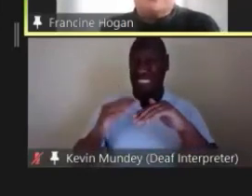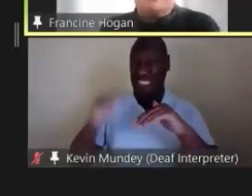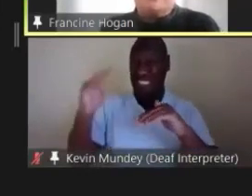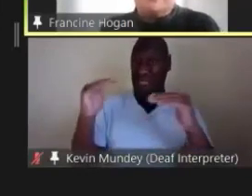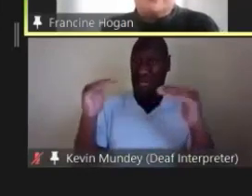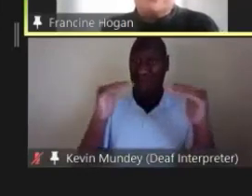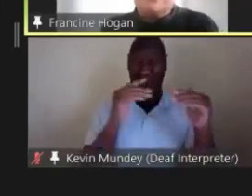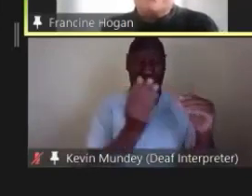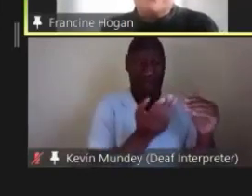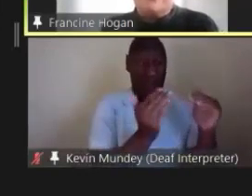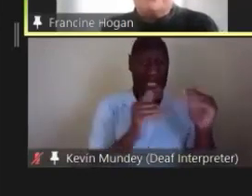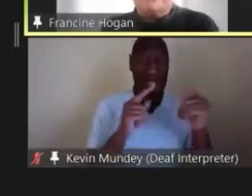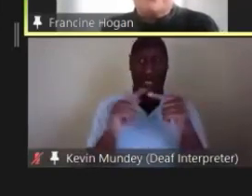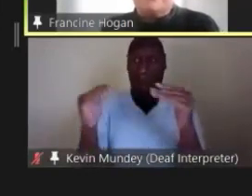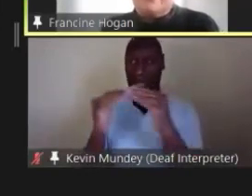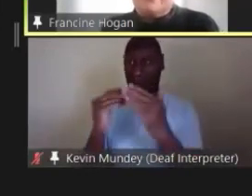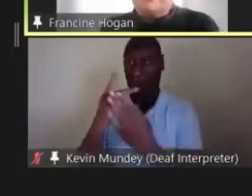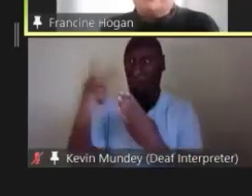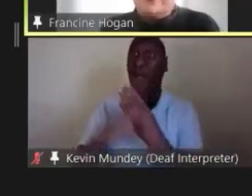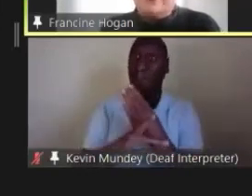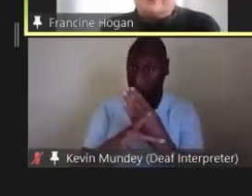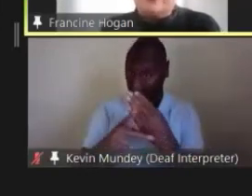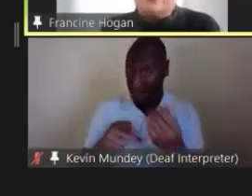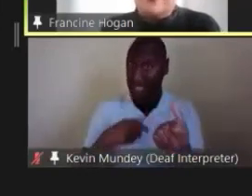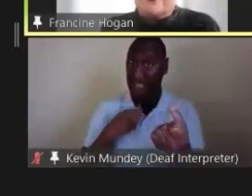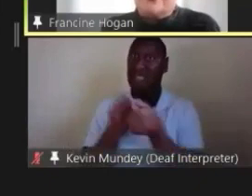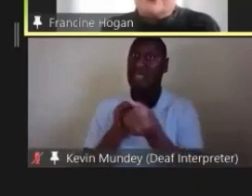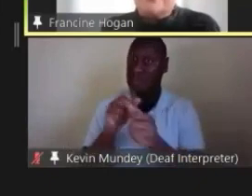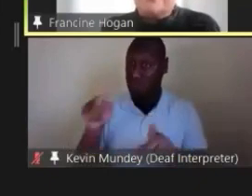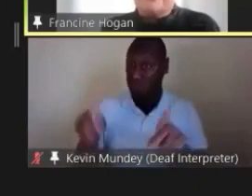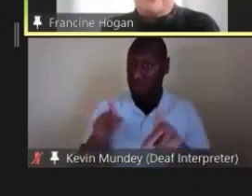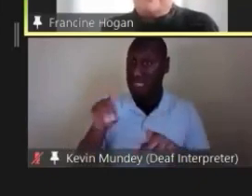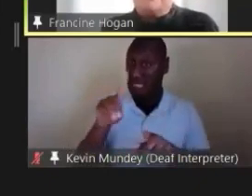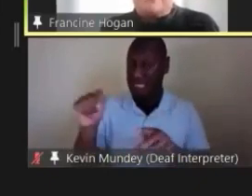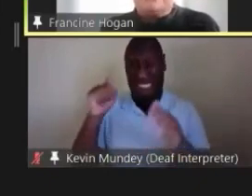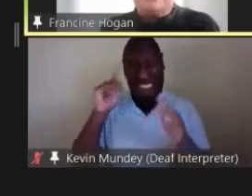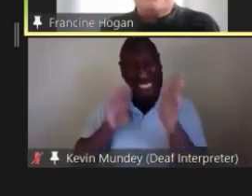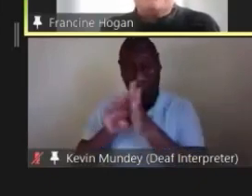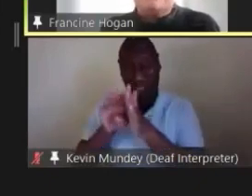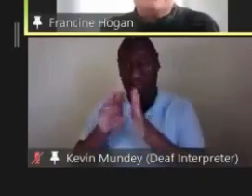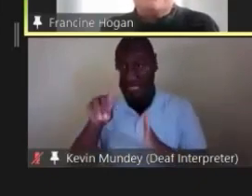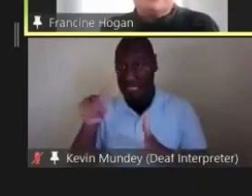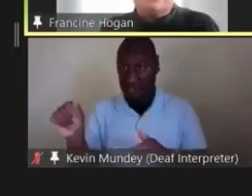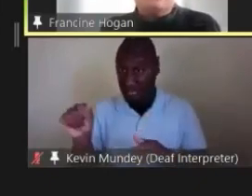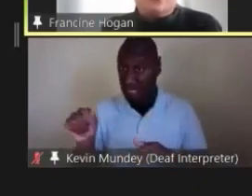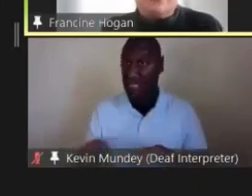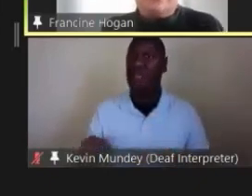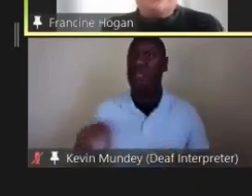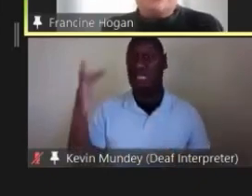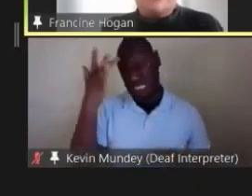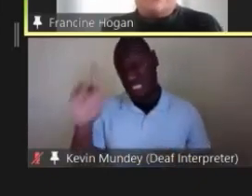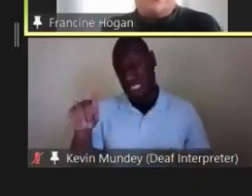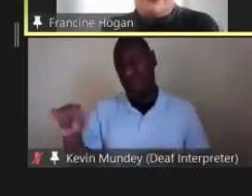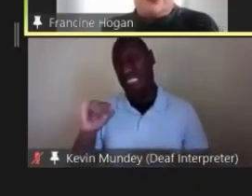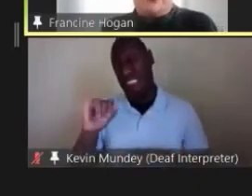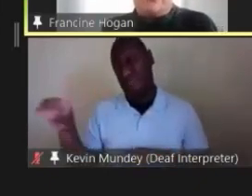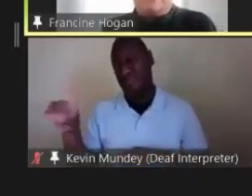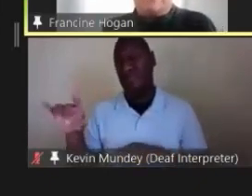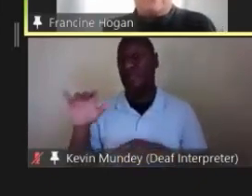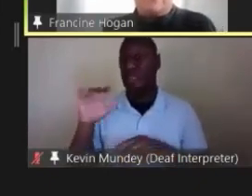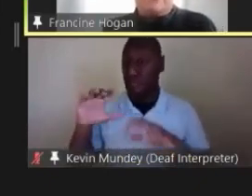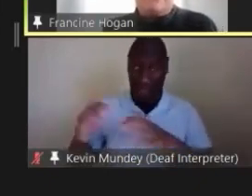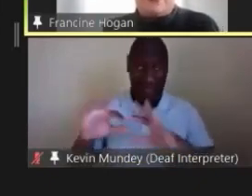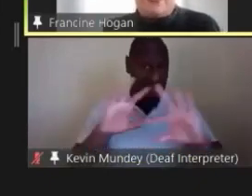support people with intellectual disabilities and/or developmental disabilities and their families. We'll highlight just a few